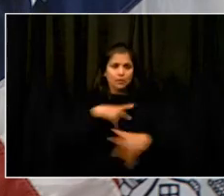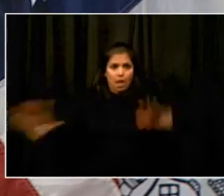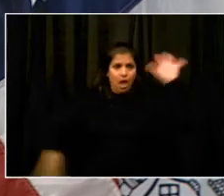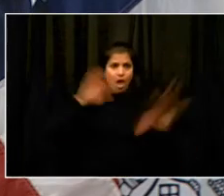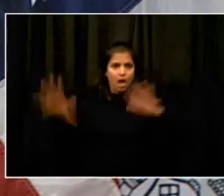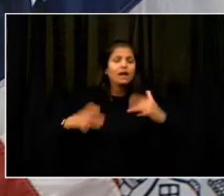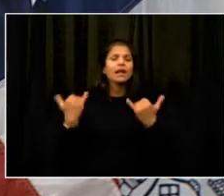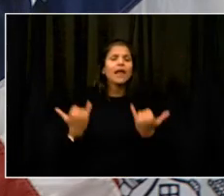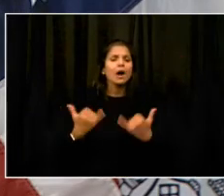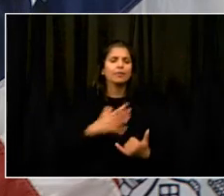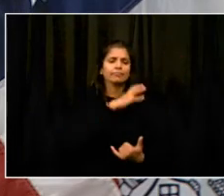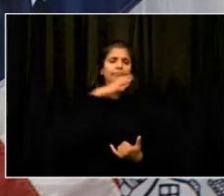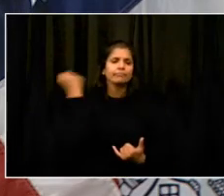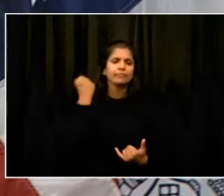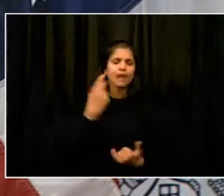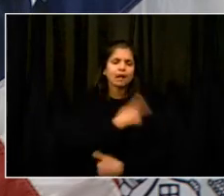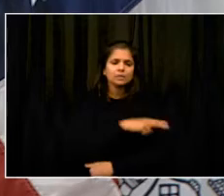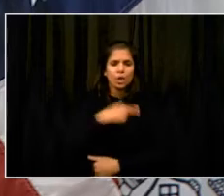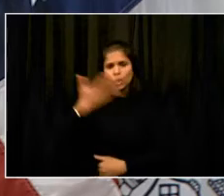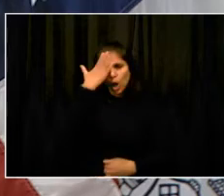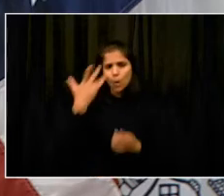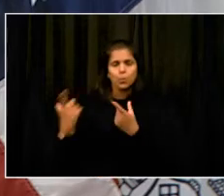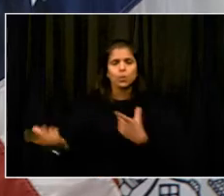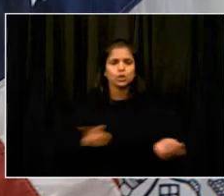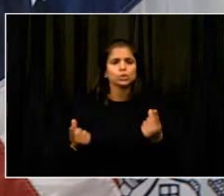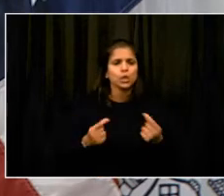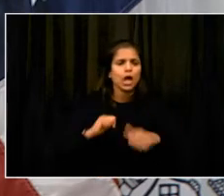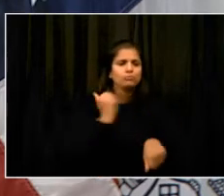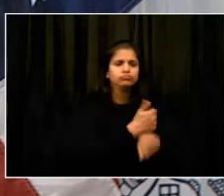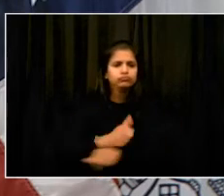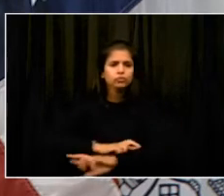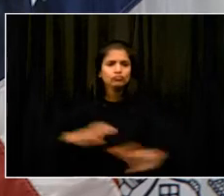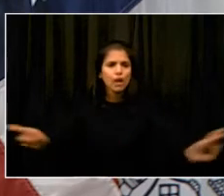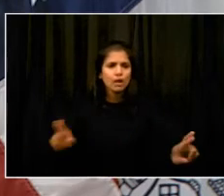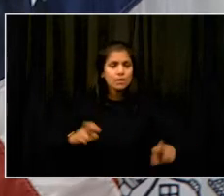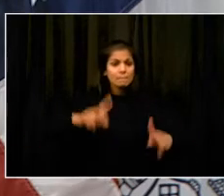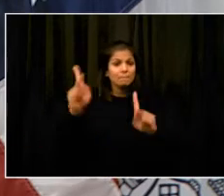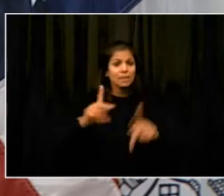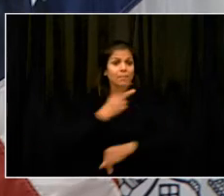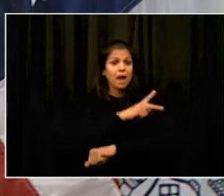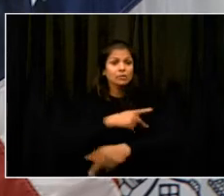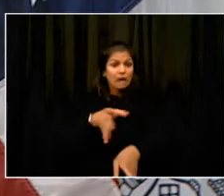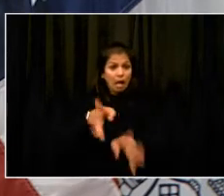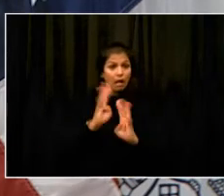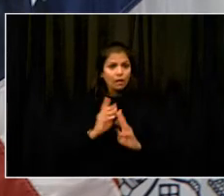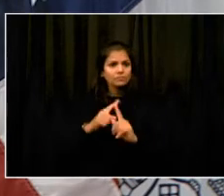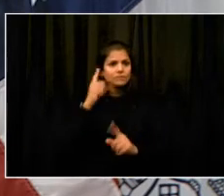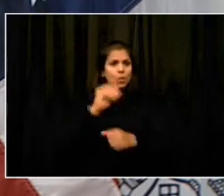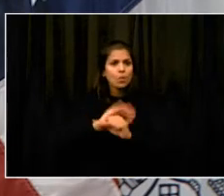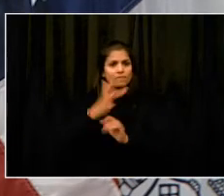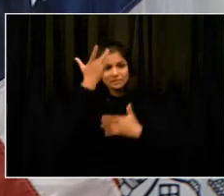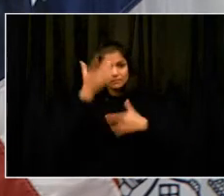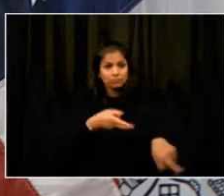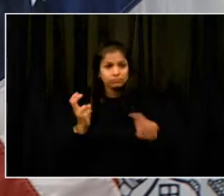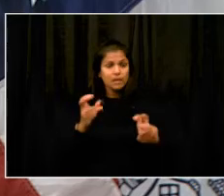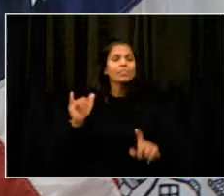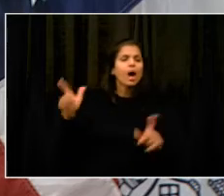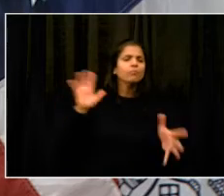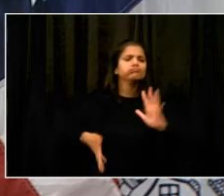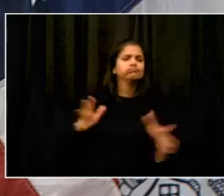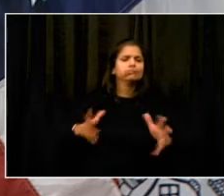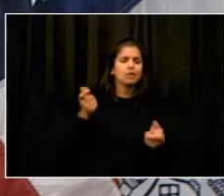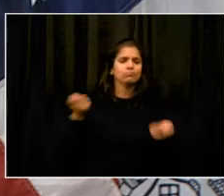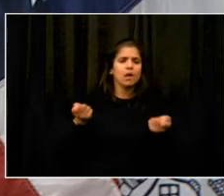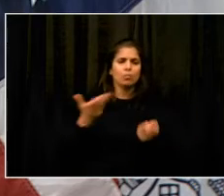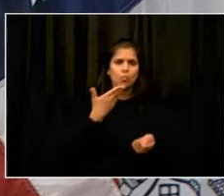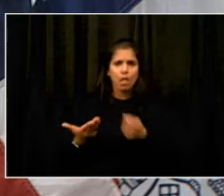is different than where we were previously. And we've seen that now time and again. We've seen it with the hospitalizations. We've seen it with the schools. We have different realities than what